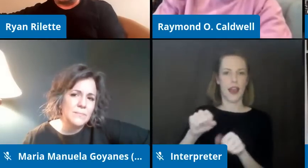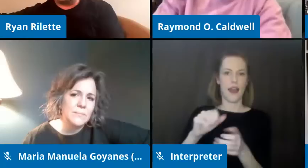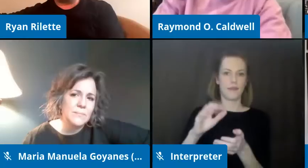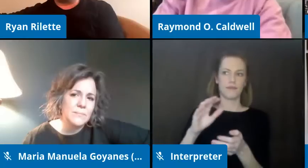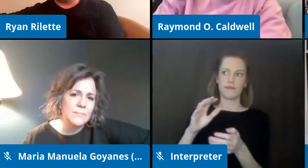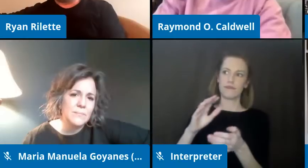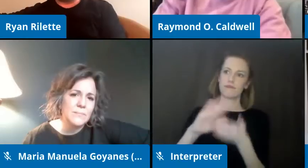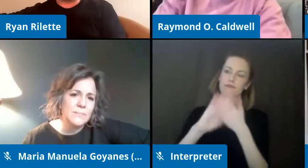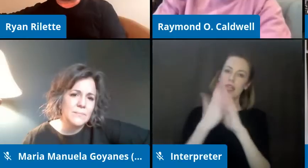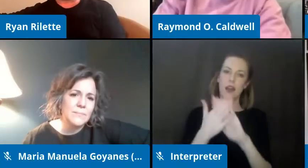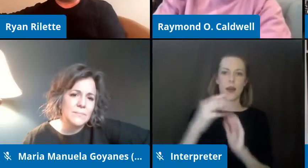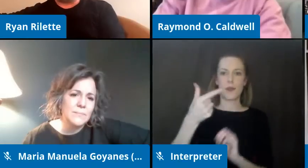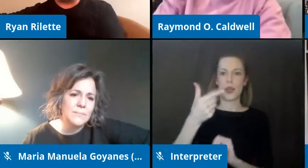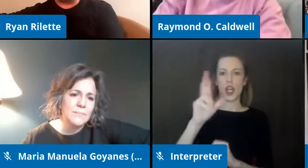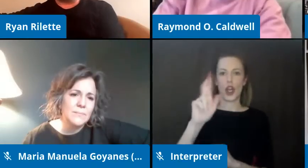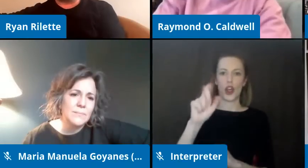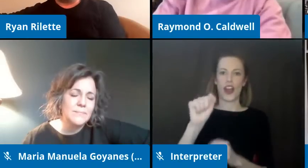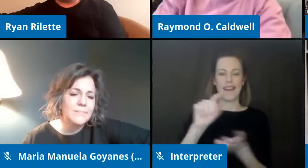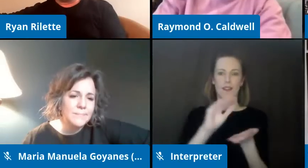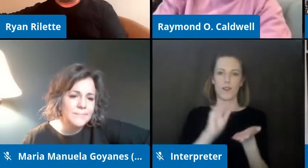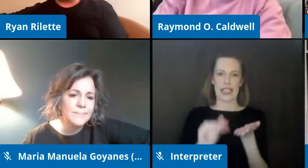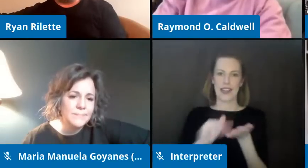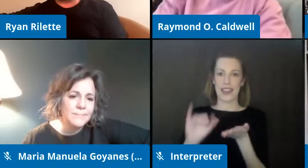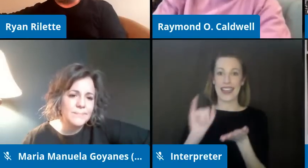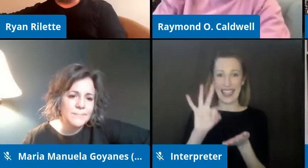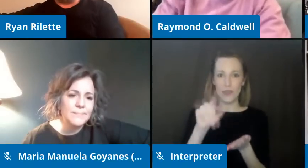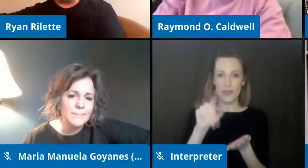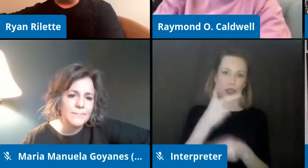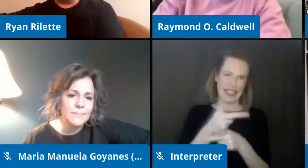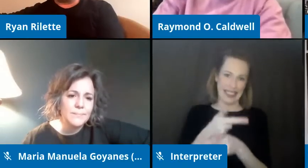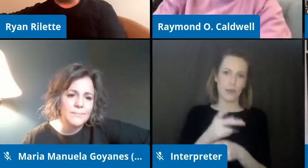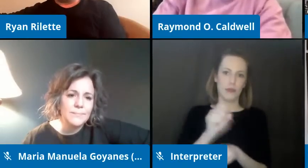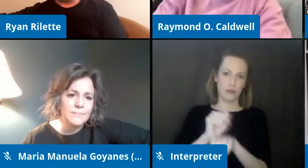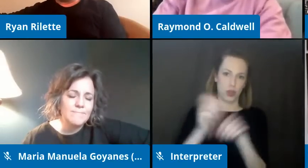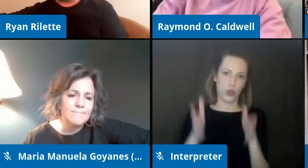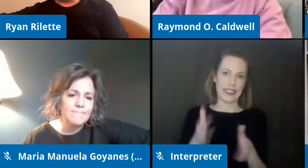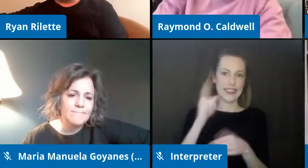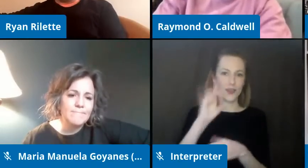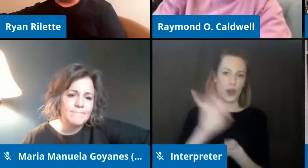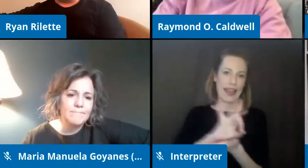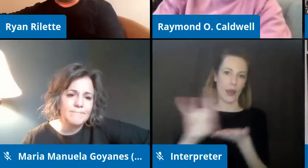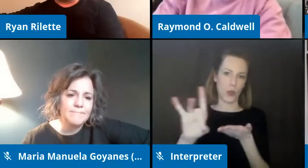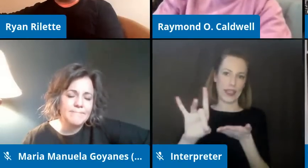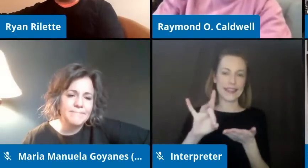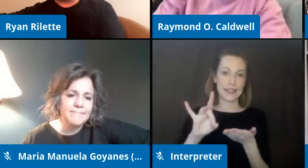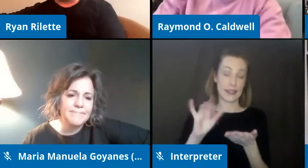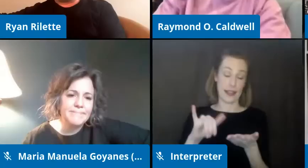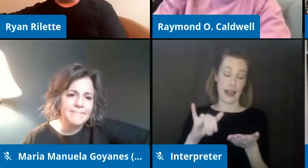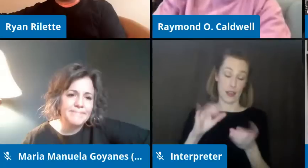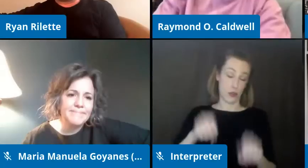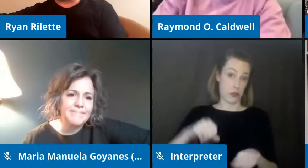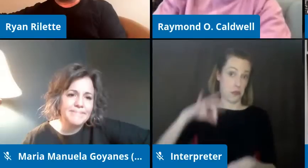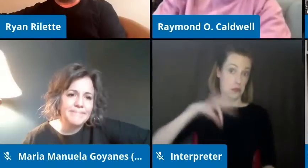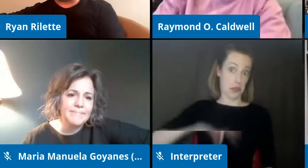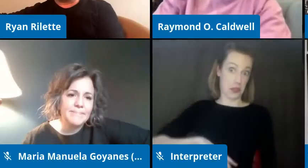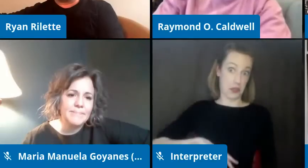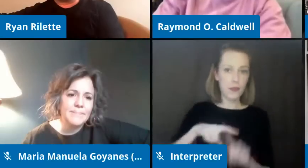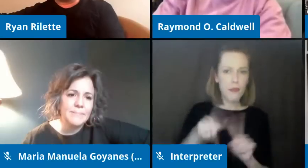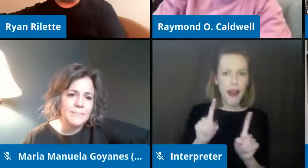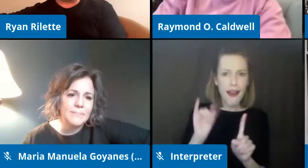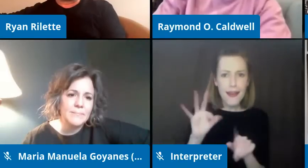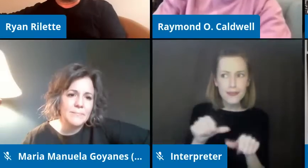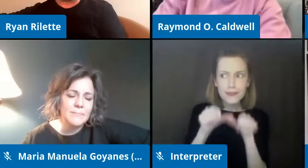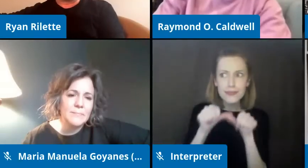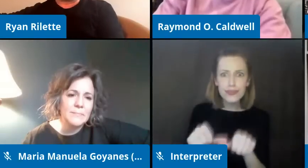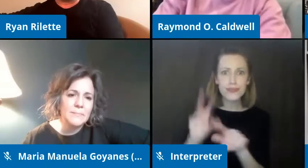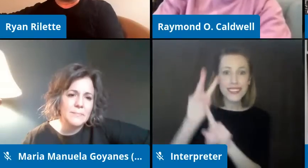I think, 8 weeks, that could be huge for us. But if this lasts 18 months, we would be in a position where I think we would